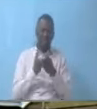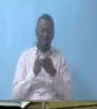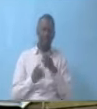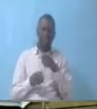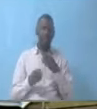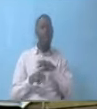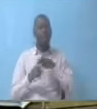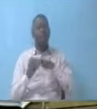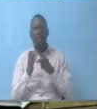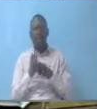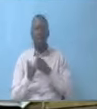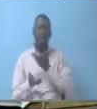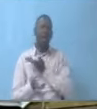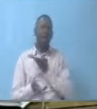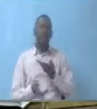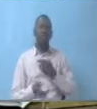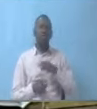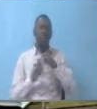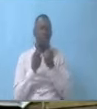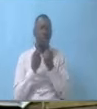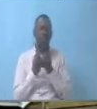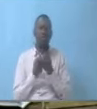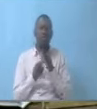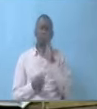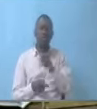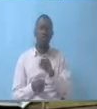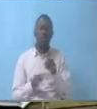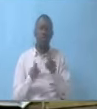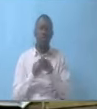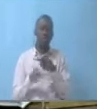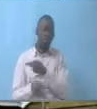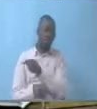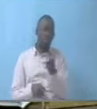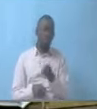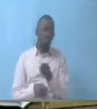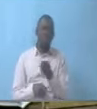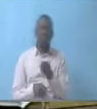something to do with those assets. That's how sweeping the law was.